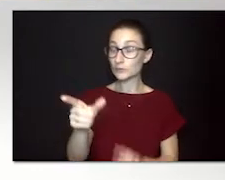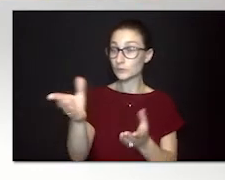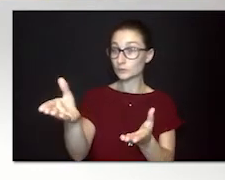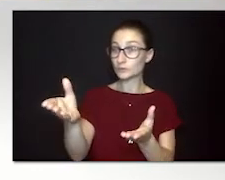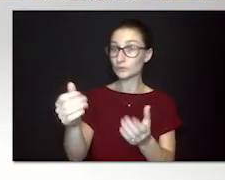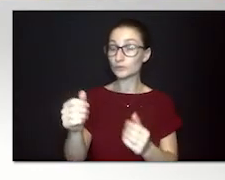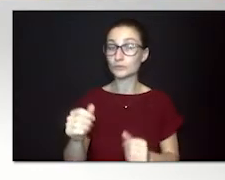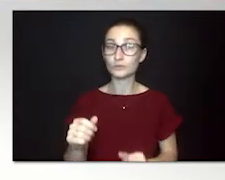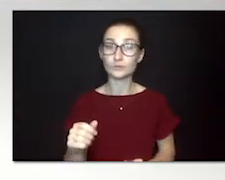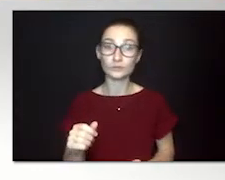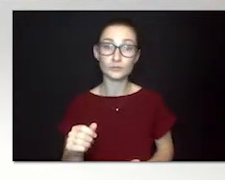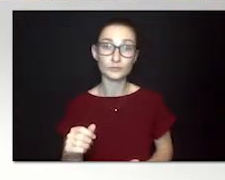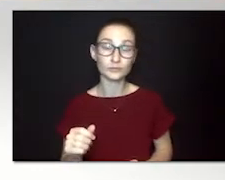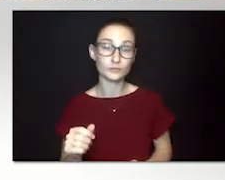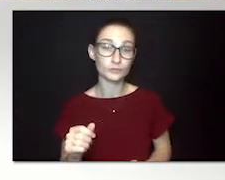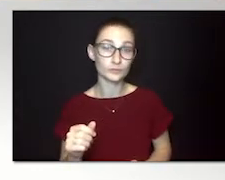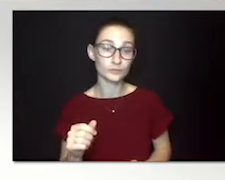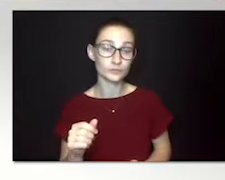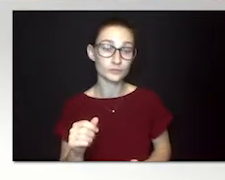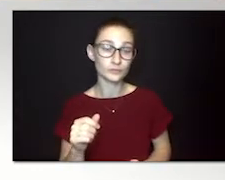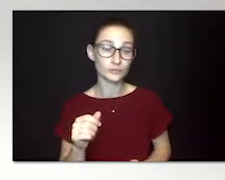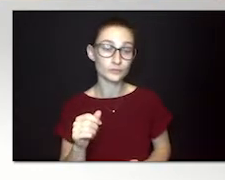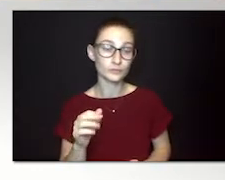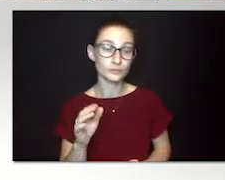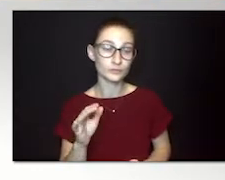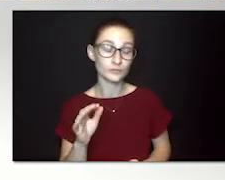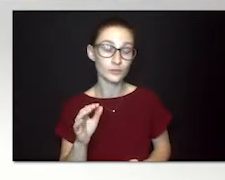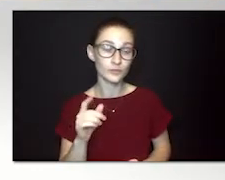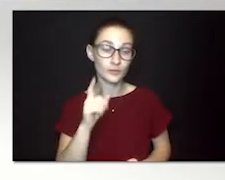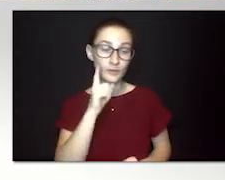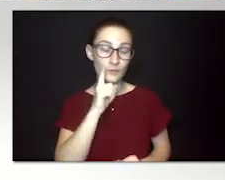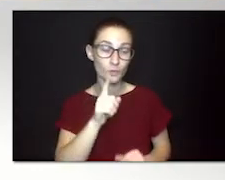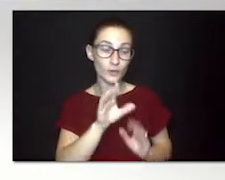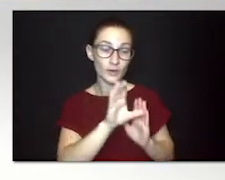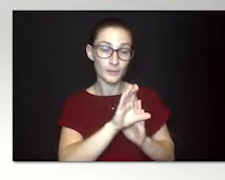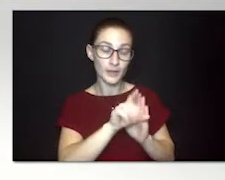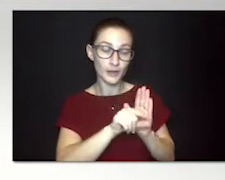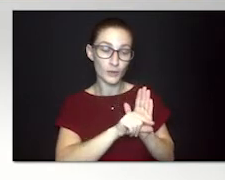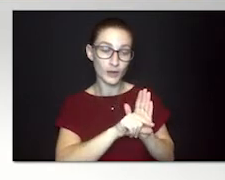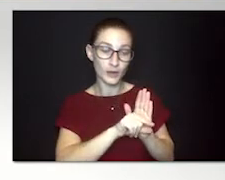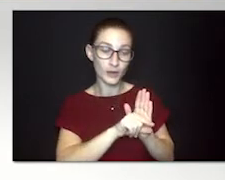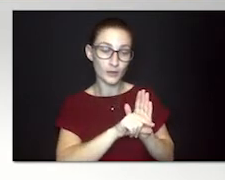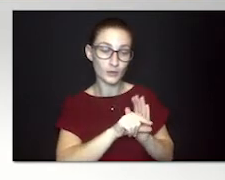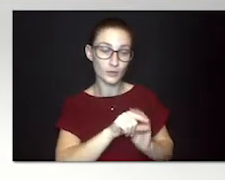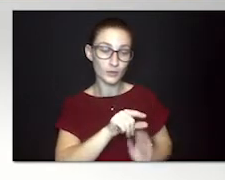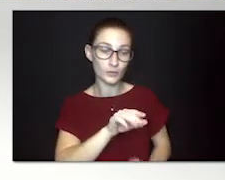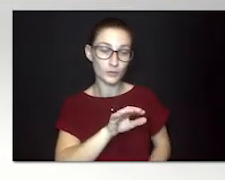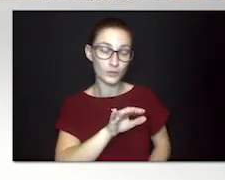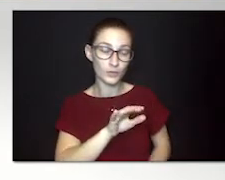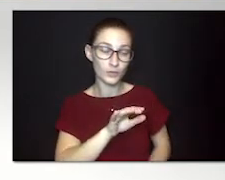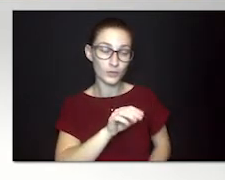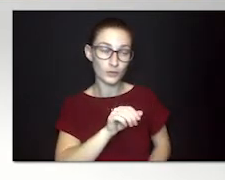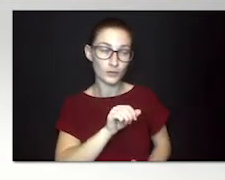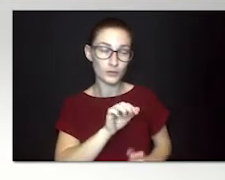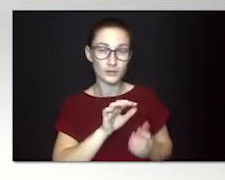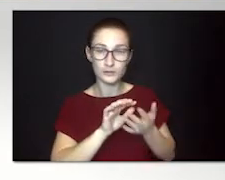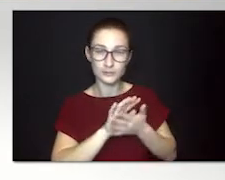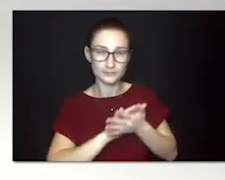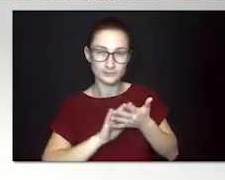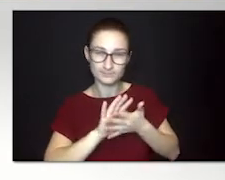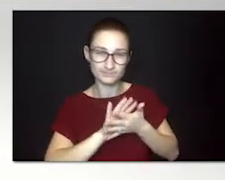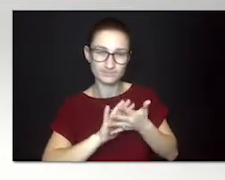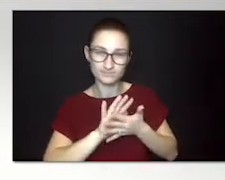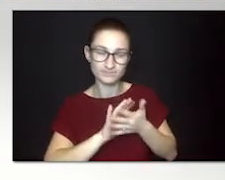Yes? Regarding the background, is any, like, if you have a background done for some other backgrounds conducted by the state, can